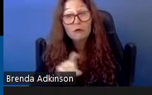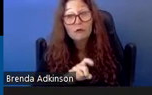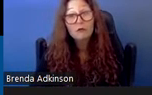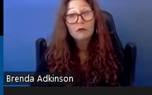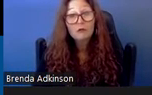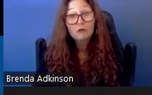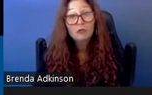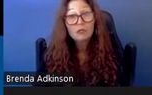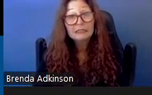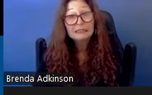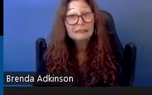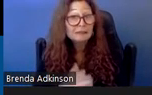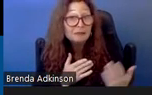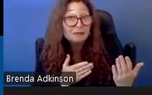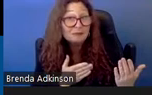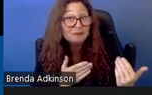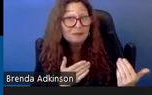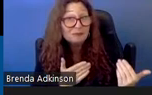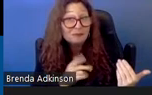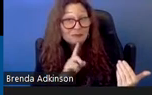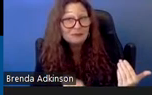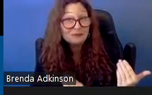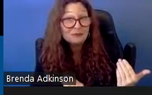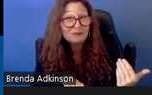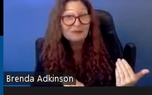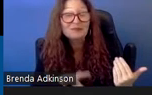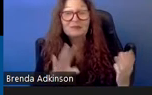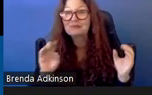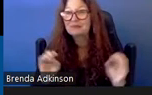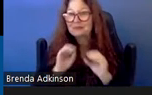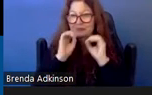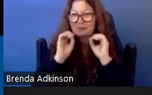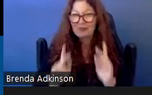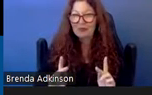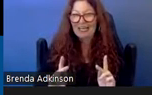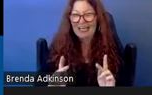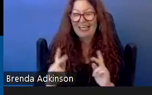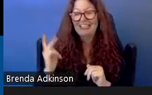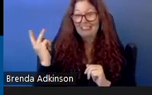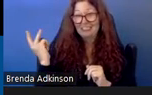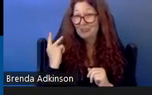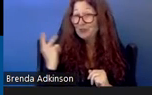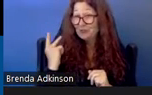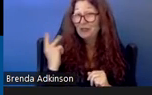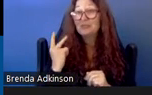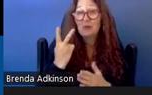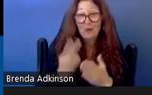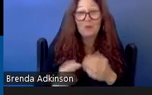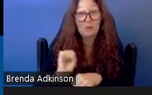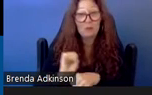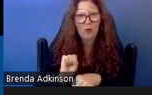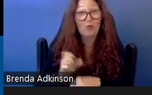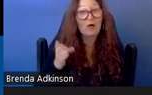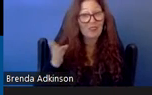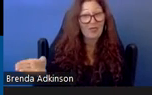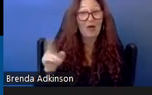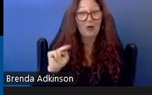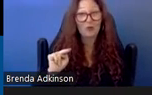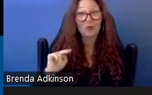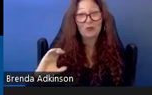Go ahead, Jennifer. All right, so Rebecca and I both worked on that in North Carolina, so we unmuted at the same